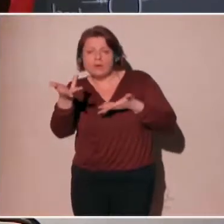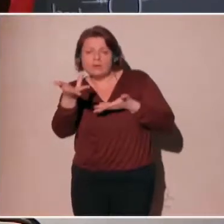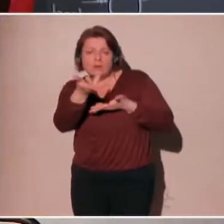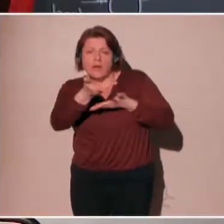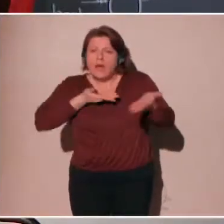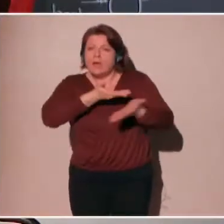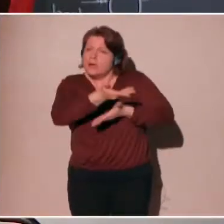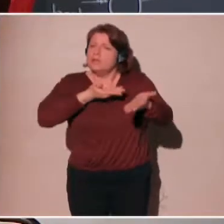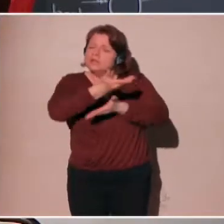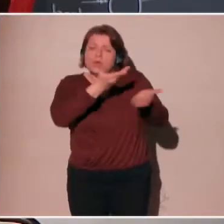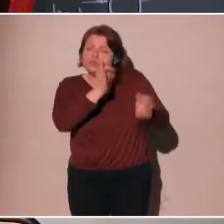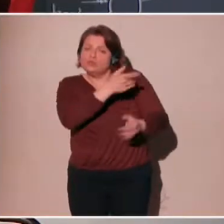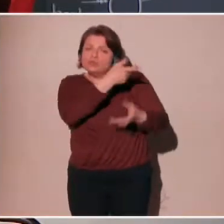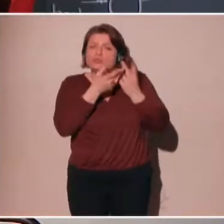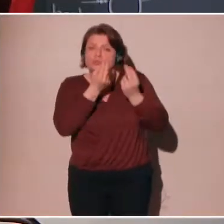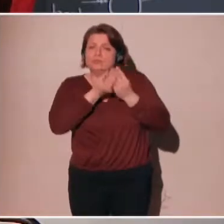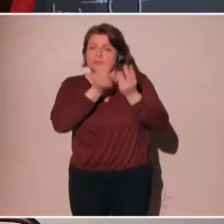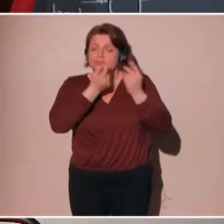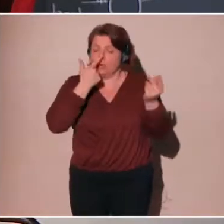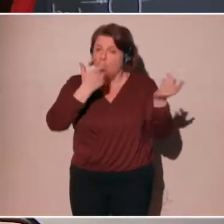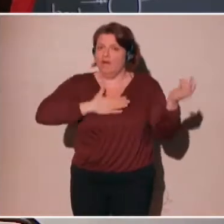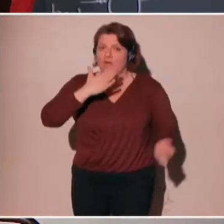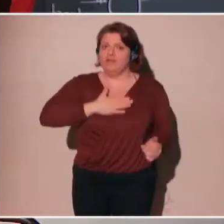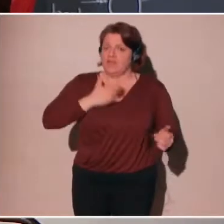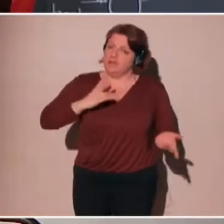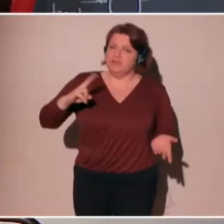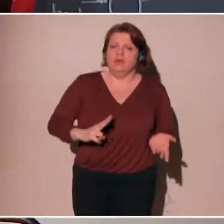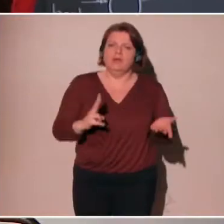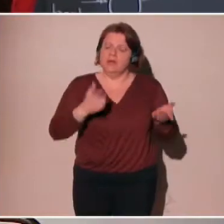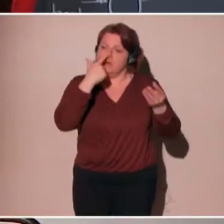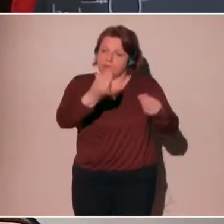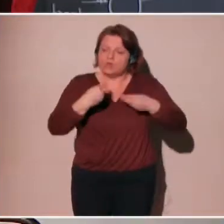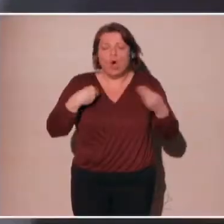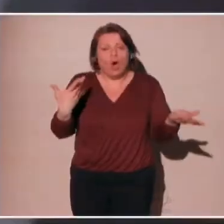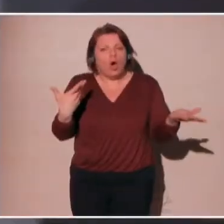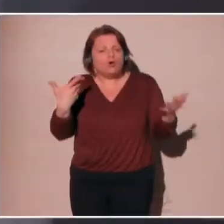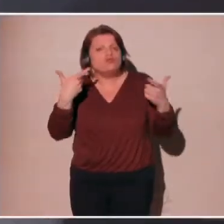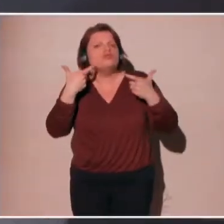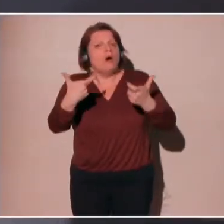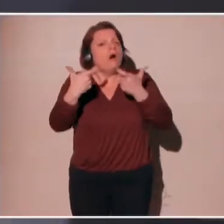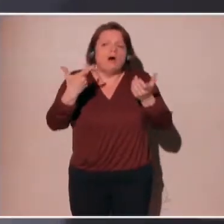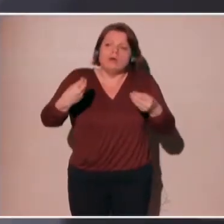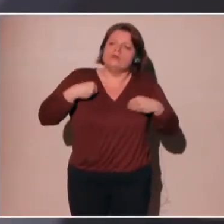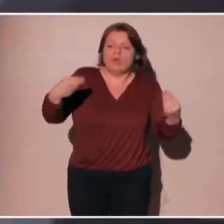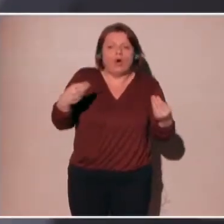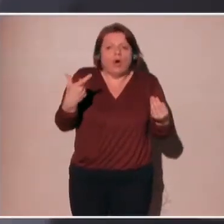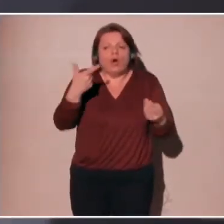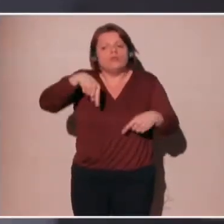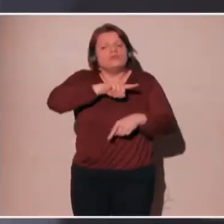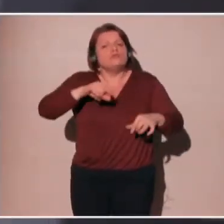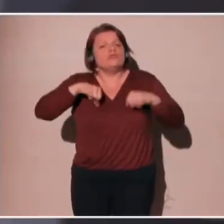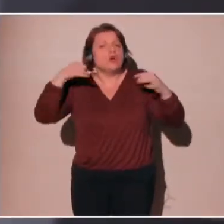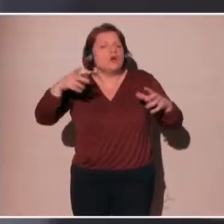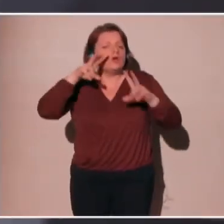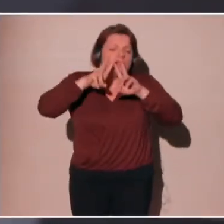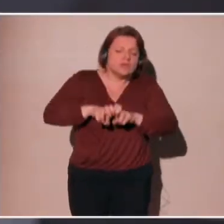really this relationship could be established, as you were talking about. It would really provide researchers,